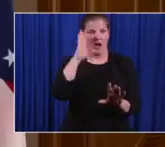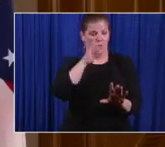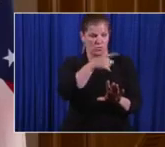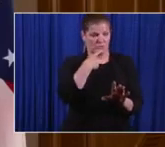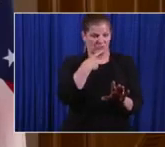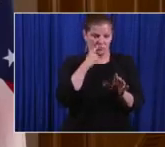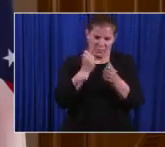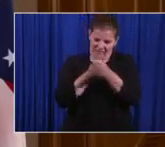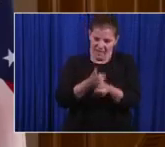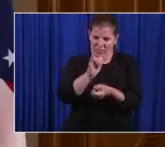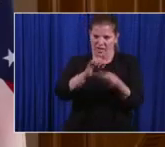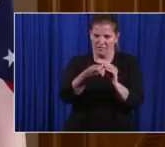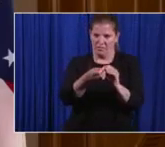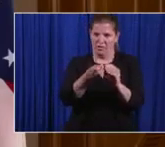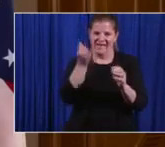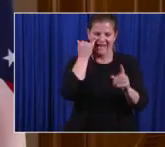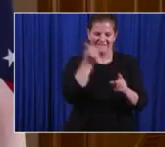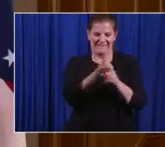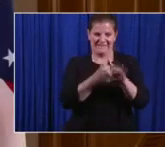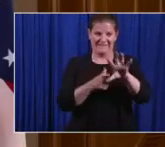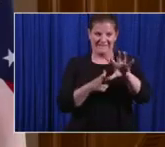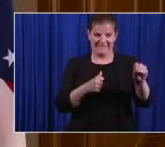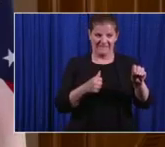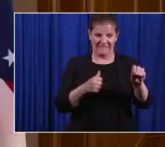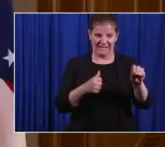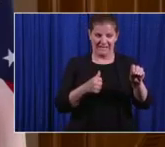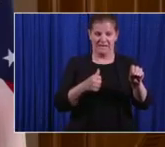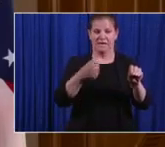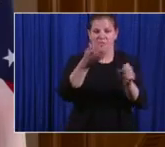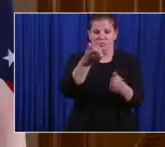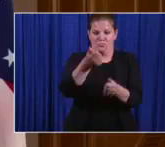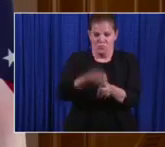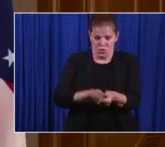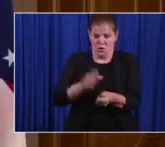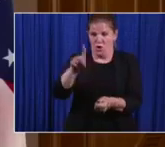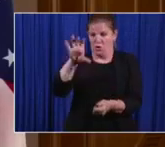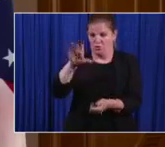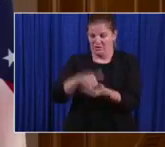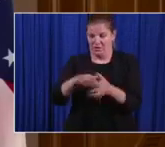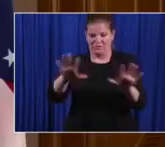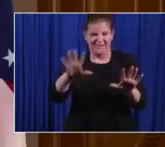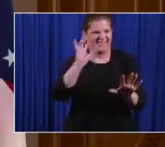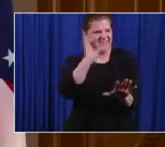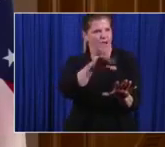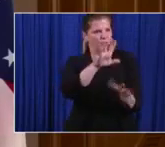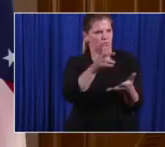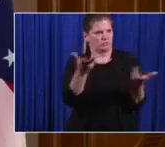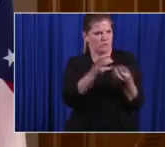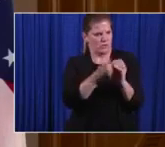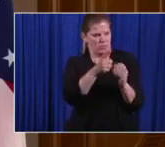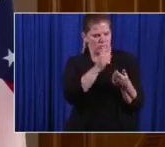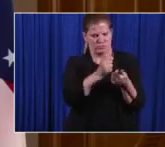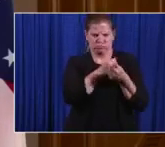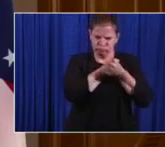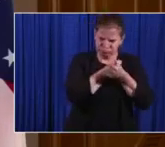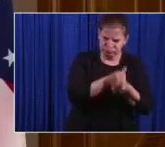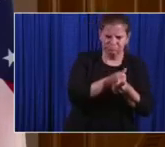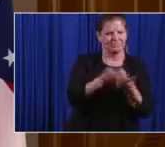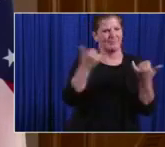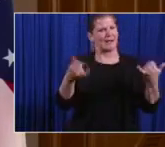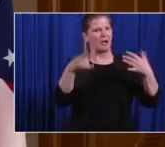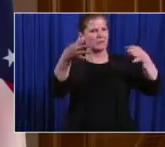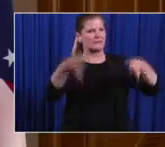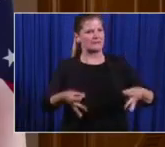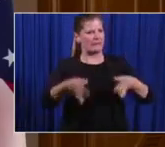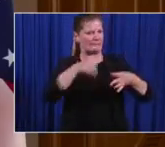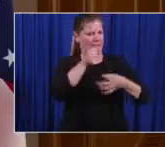strong guide for lifting the health orders. So I'm wondering, why did you stop using it to determine when we would lift the orders? And was